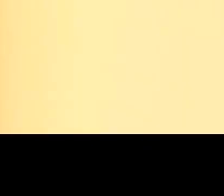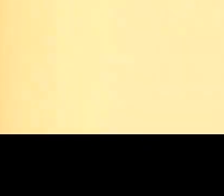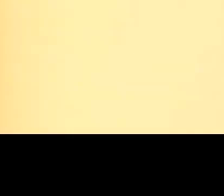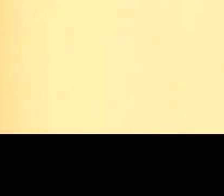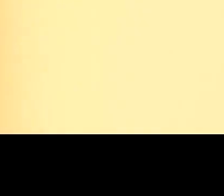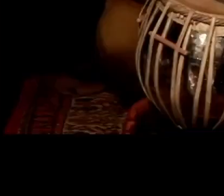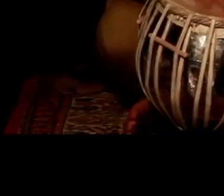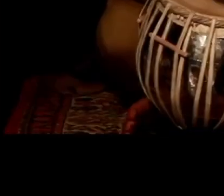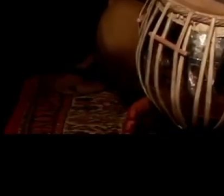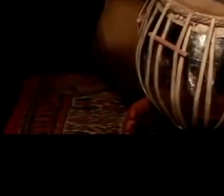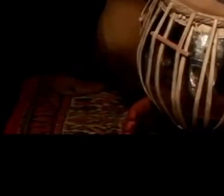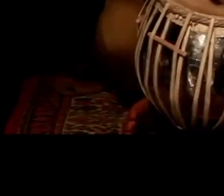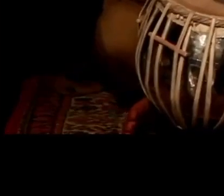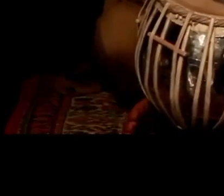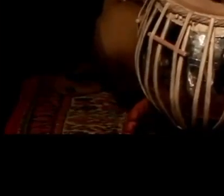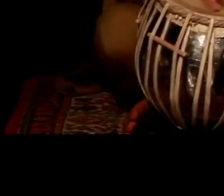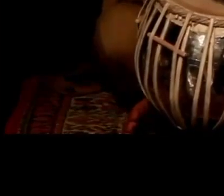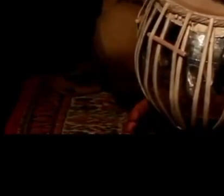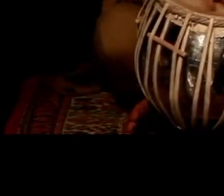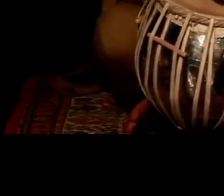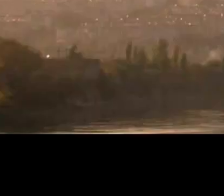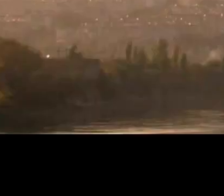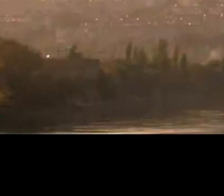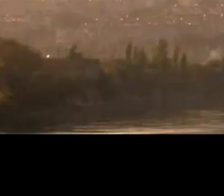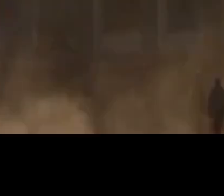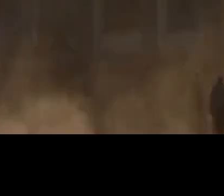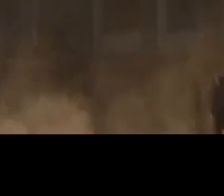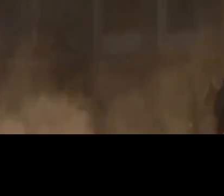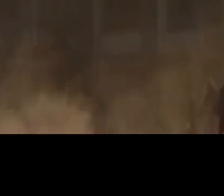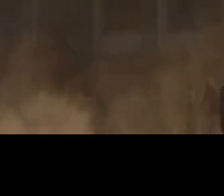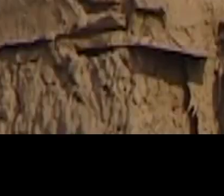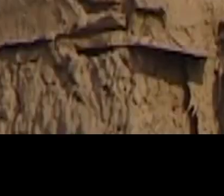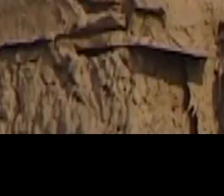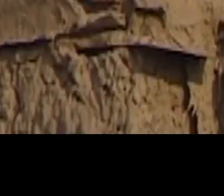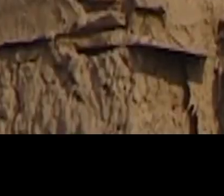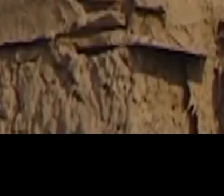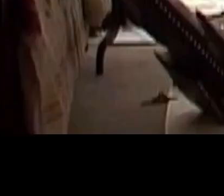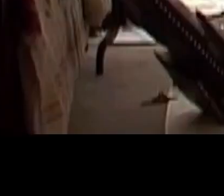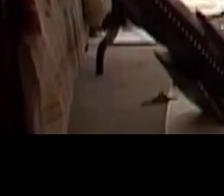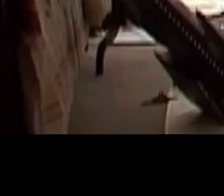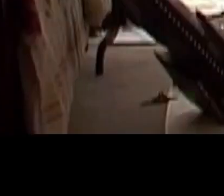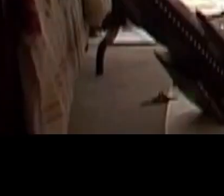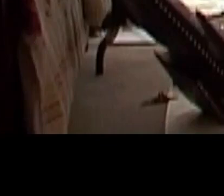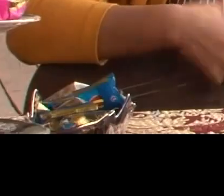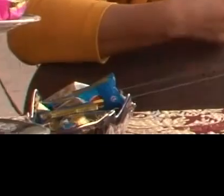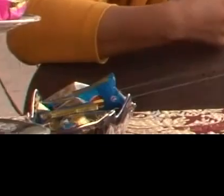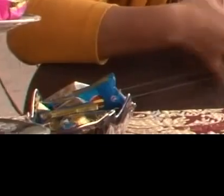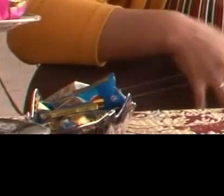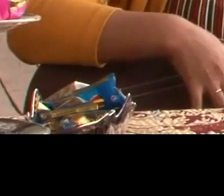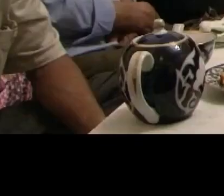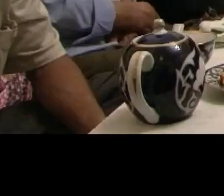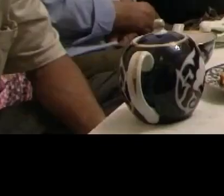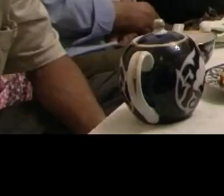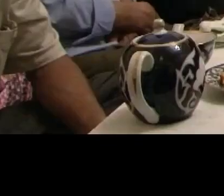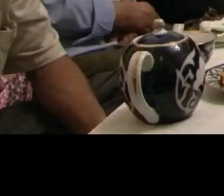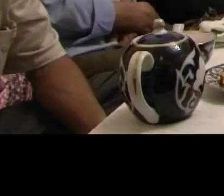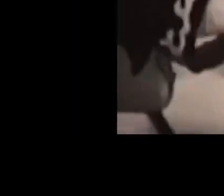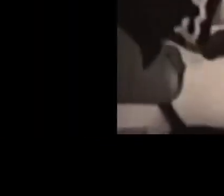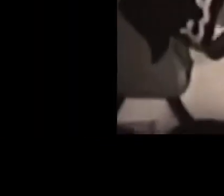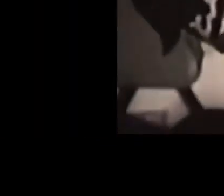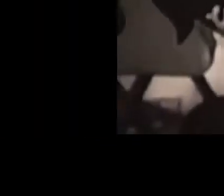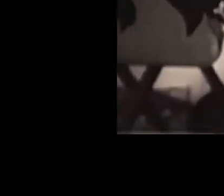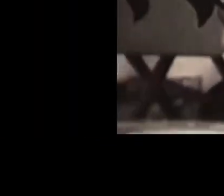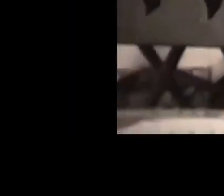development. It was given a mission to help revitalize musical traditions that had